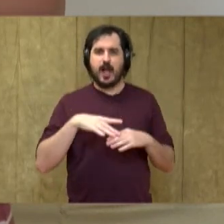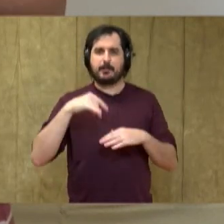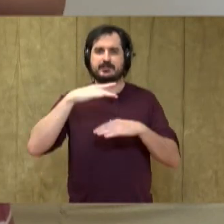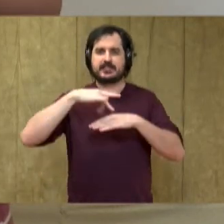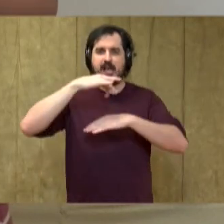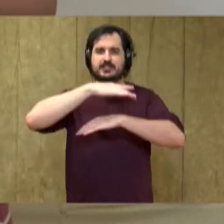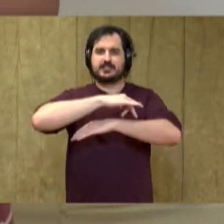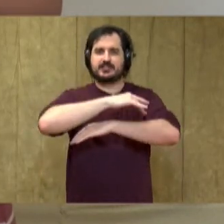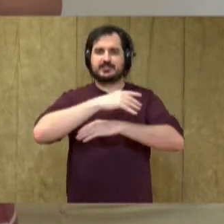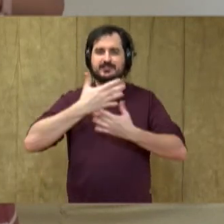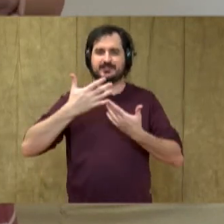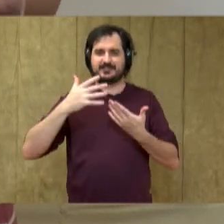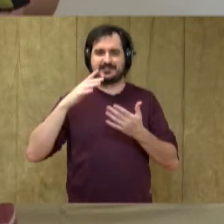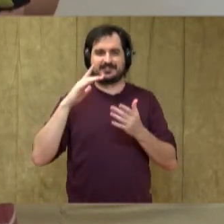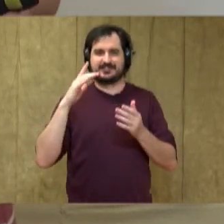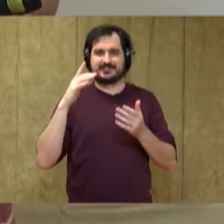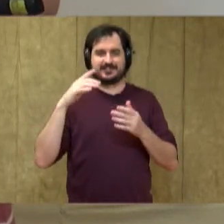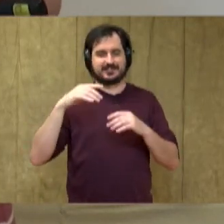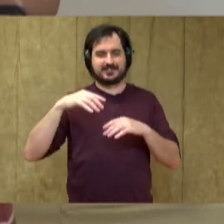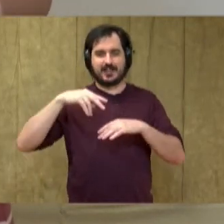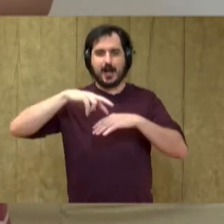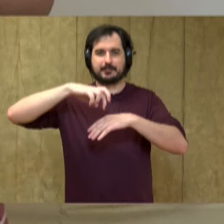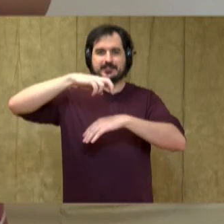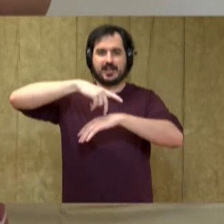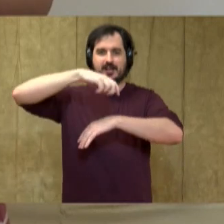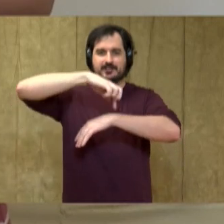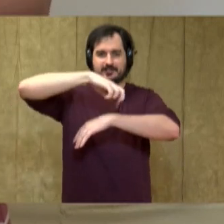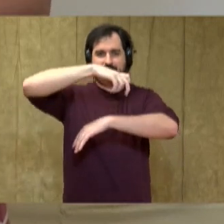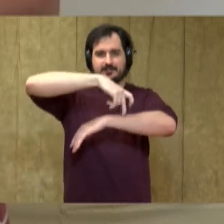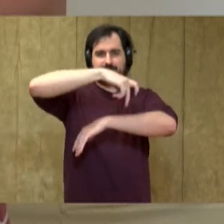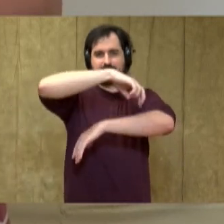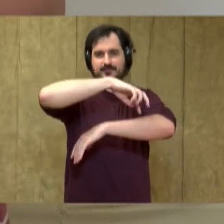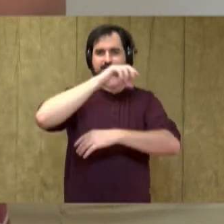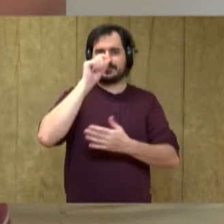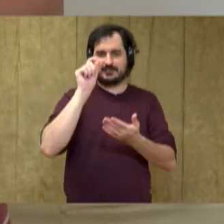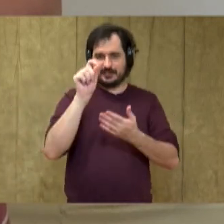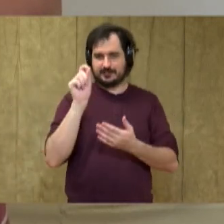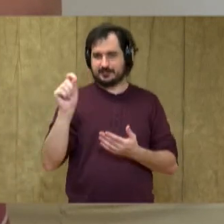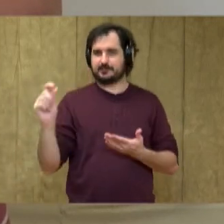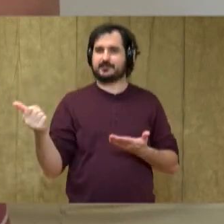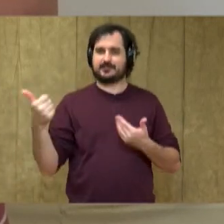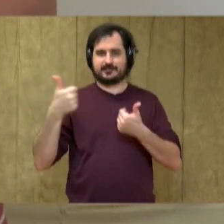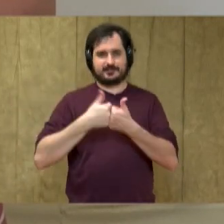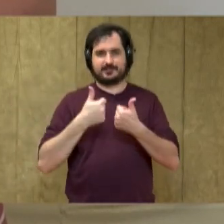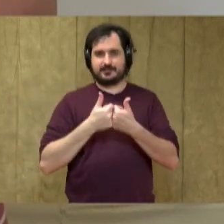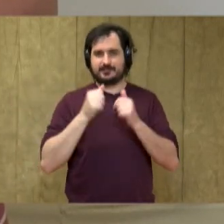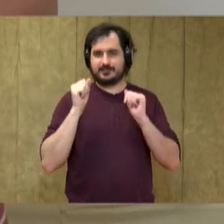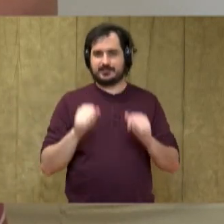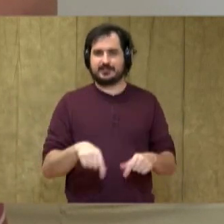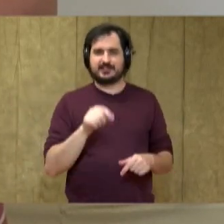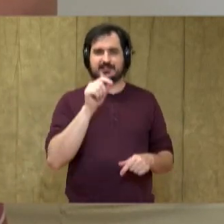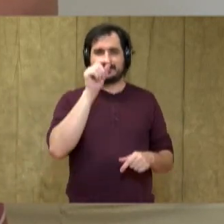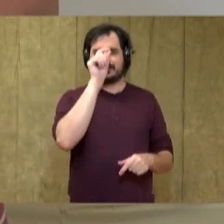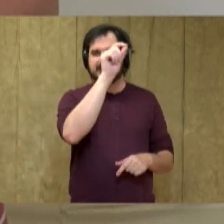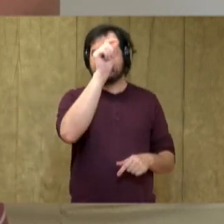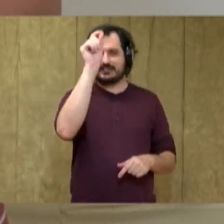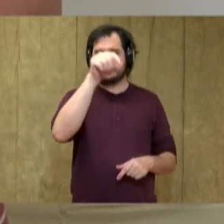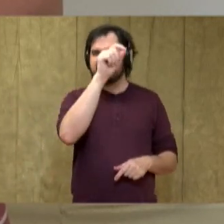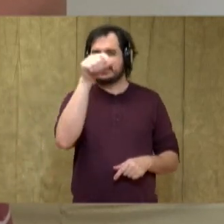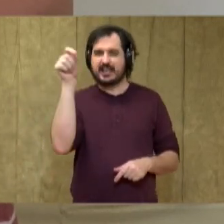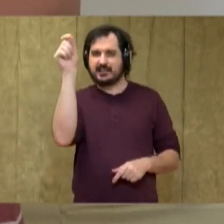could do tic-tac-toe and compare your decimals with your opponents. Lots of fun ways to practice comparing